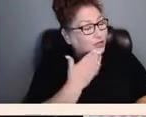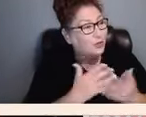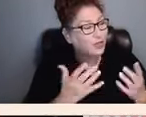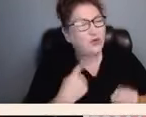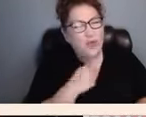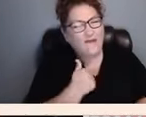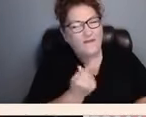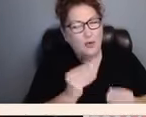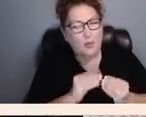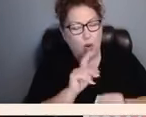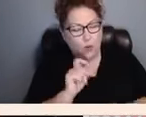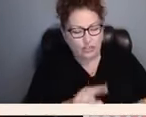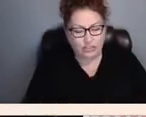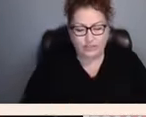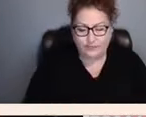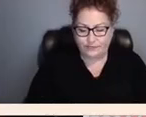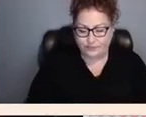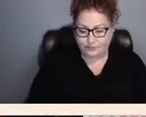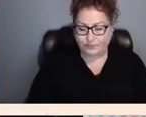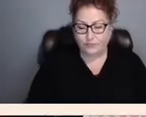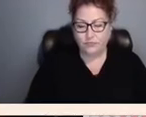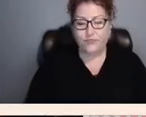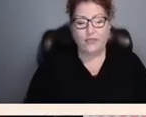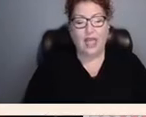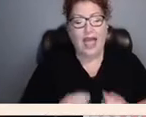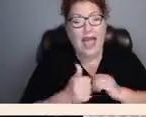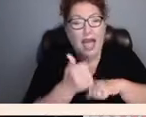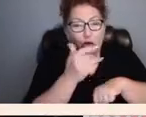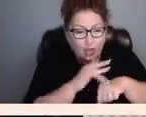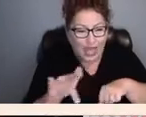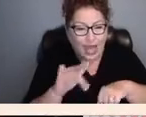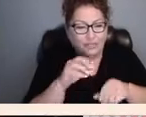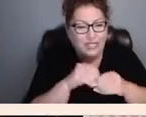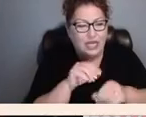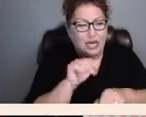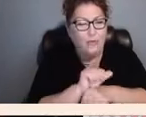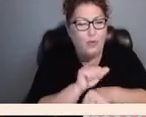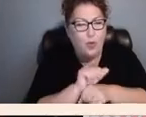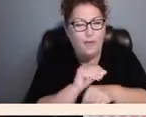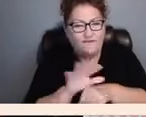here. How do gaps in employment affect credit?